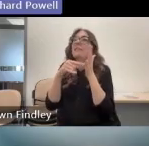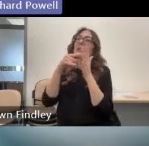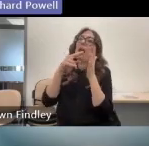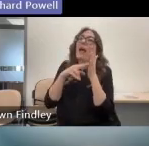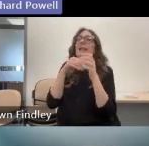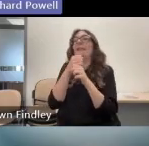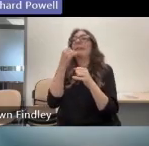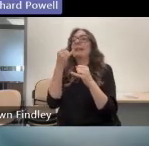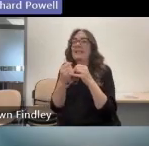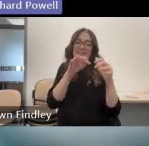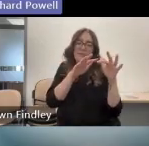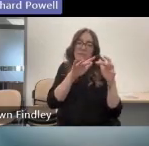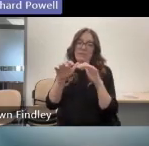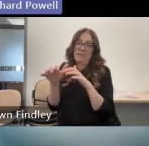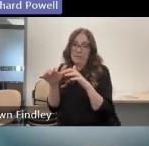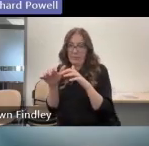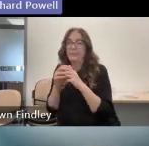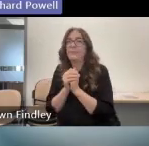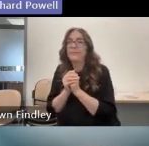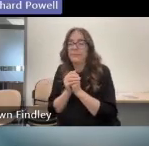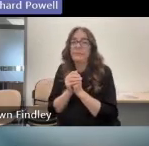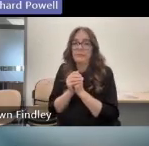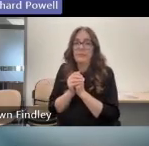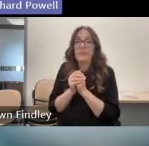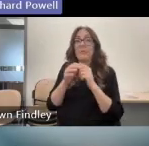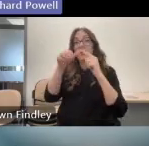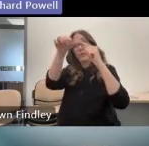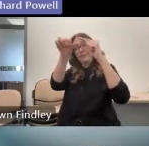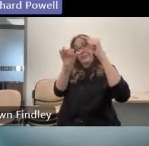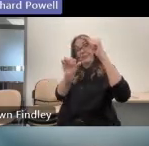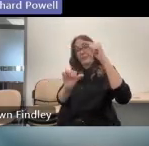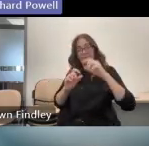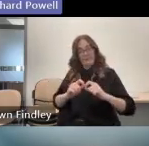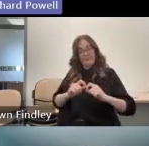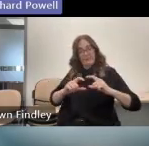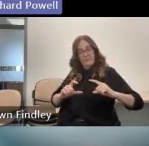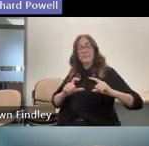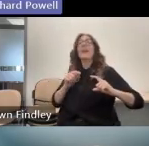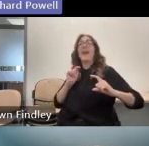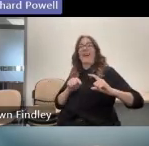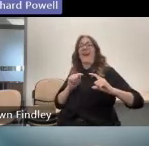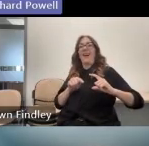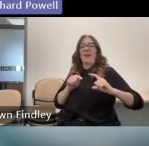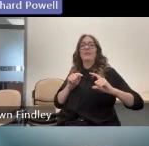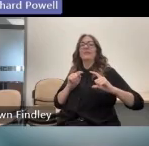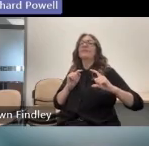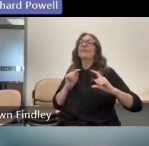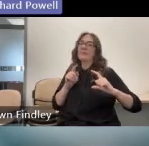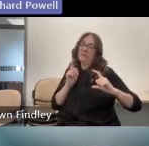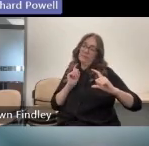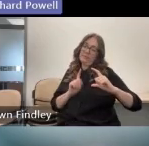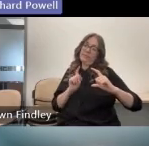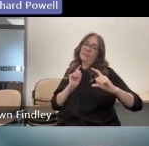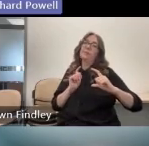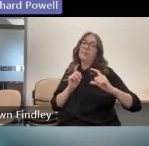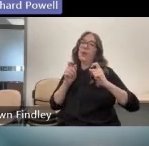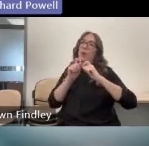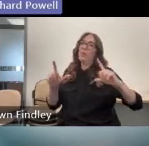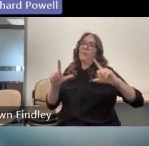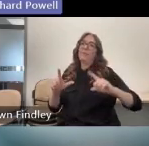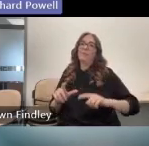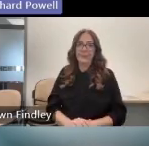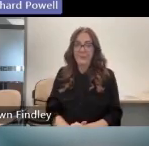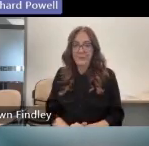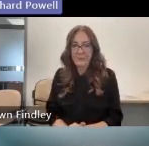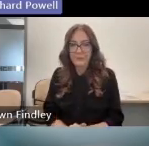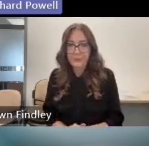Okay, so we type settings, and halfway down the screen, the settings icon has appeared. So I can tap on that settings icon, and that will